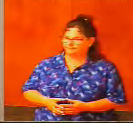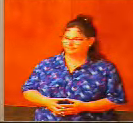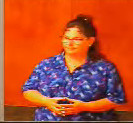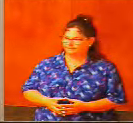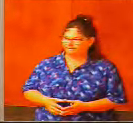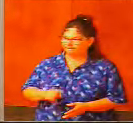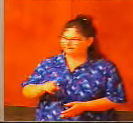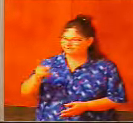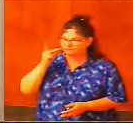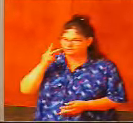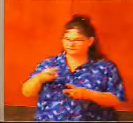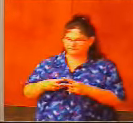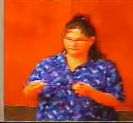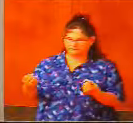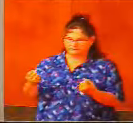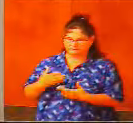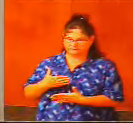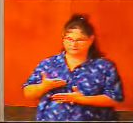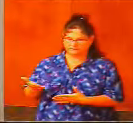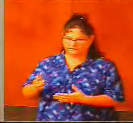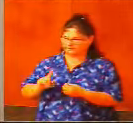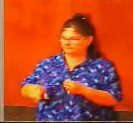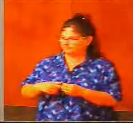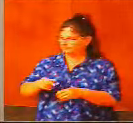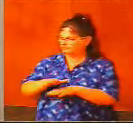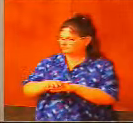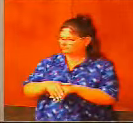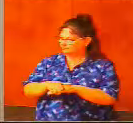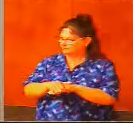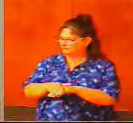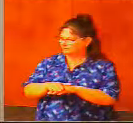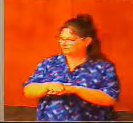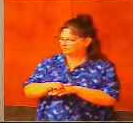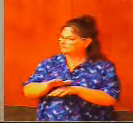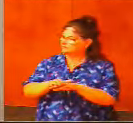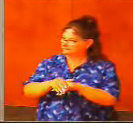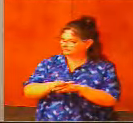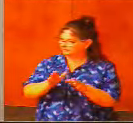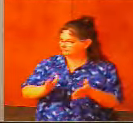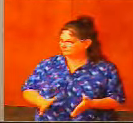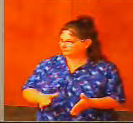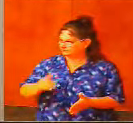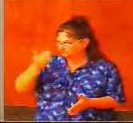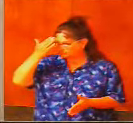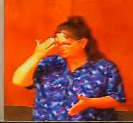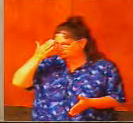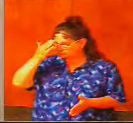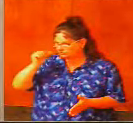You see, the really scary thing about hypocrisy is that hypocrites don't recognize it.